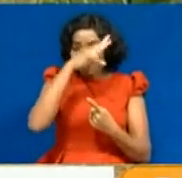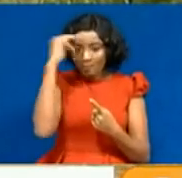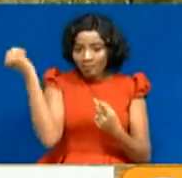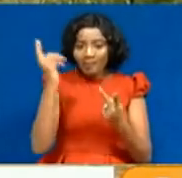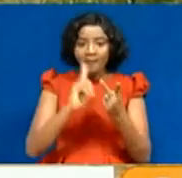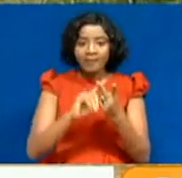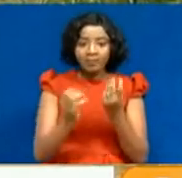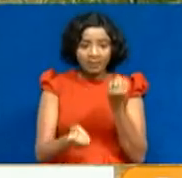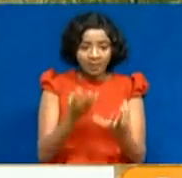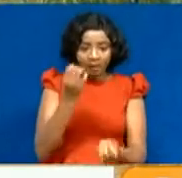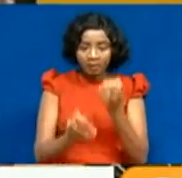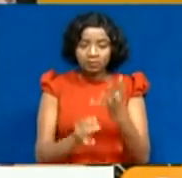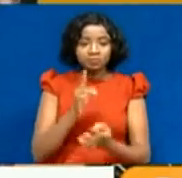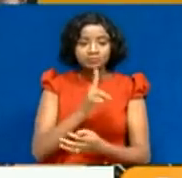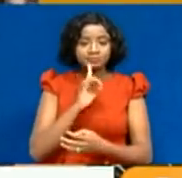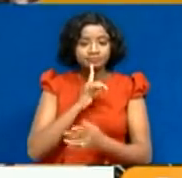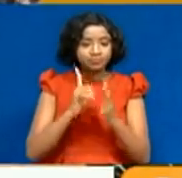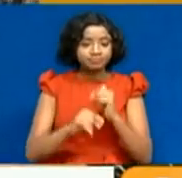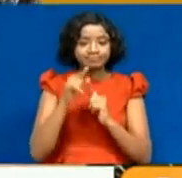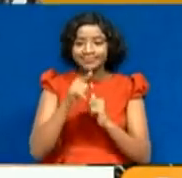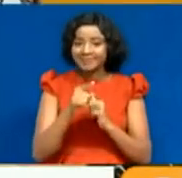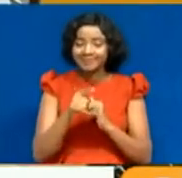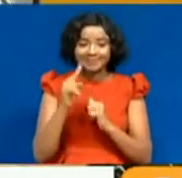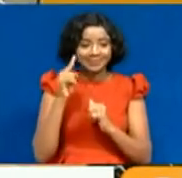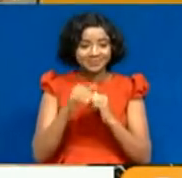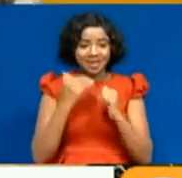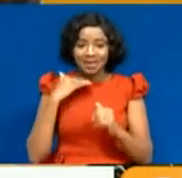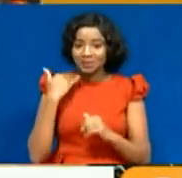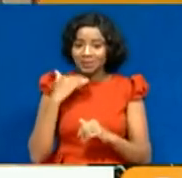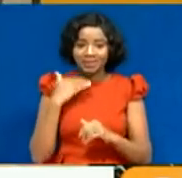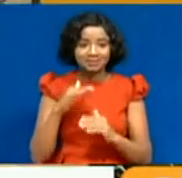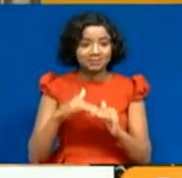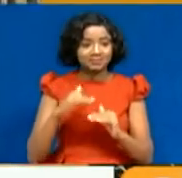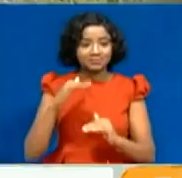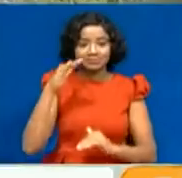hali ambayo imeelezewa kuwa ni zaidi ya wizi wa mifugo. Rakel Mwigai, Runinga Citizen.